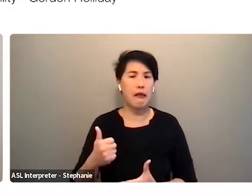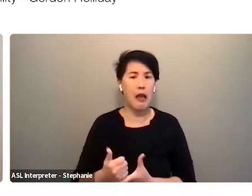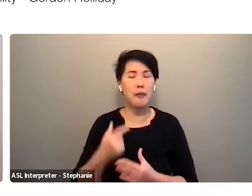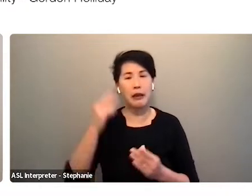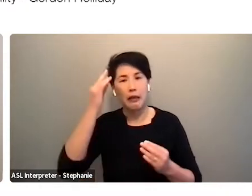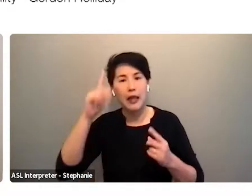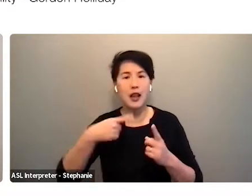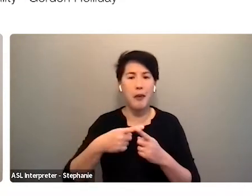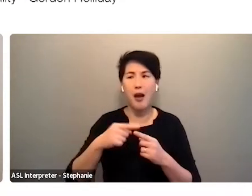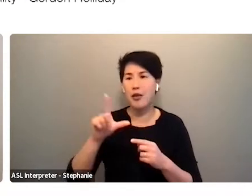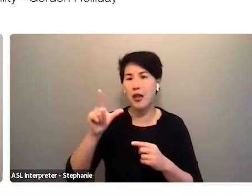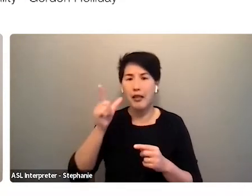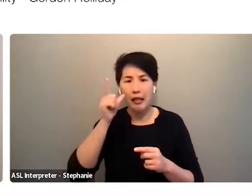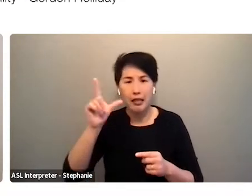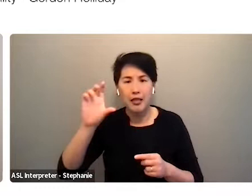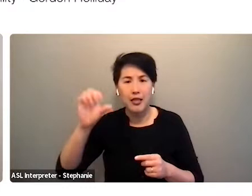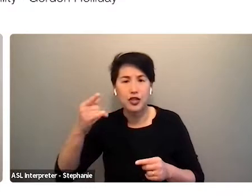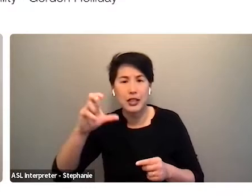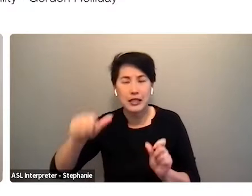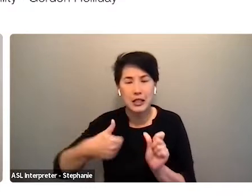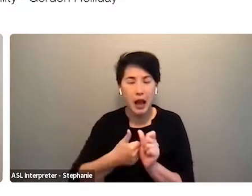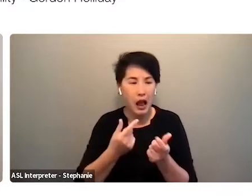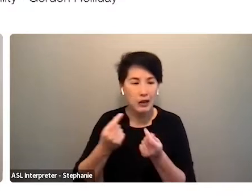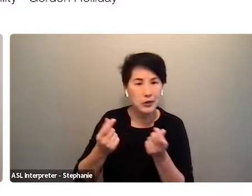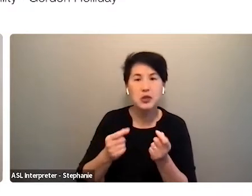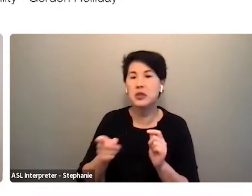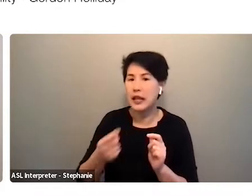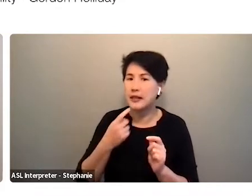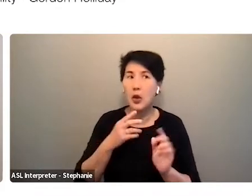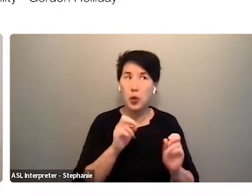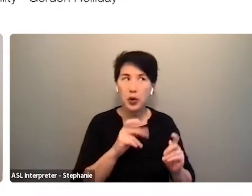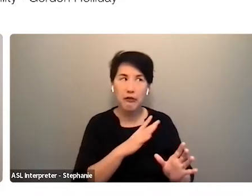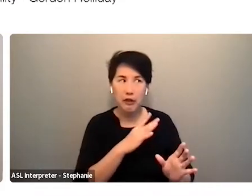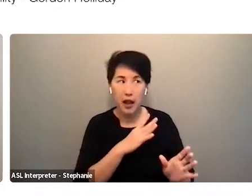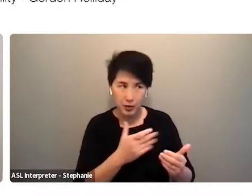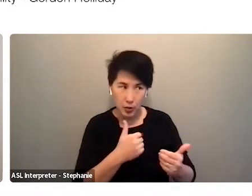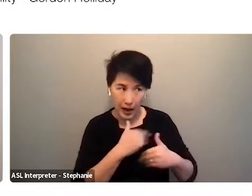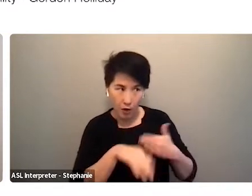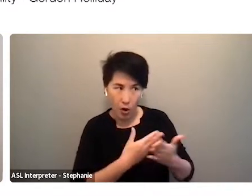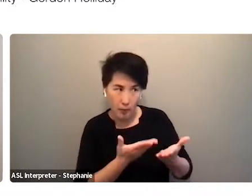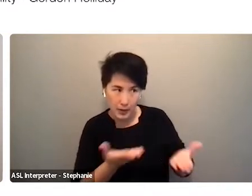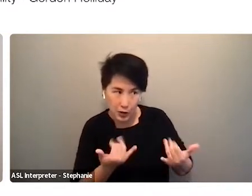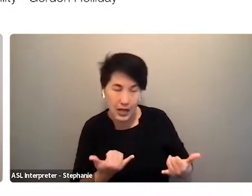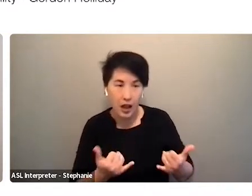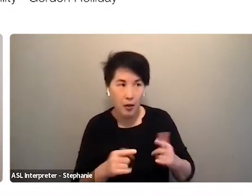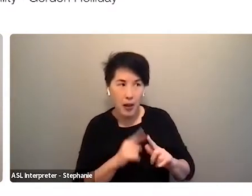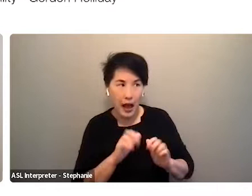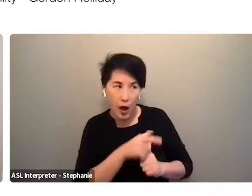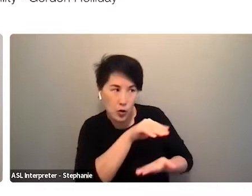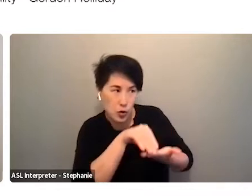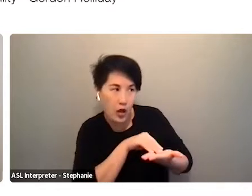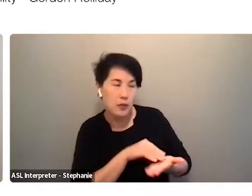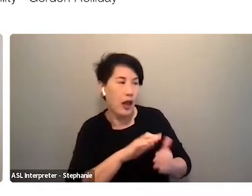about logistics. So they said, okay, you're getting all this material, but you have a way of documenting or having some